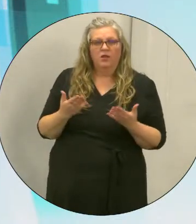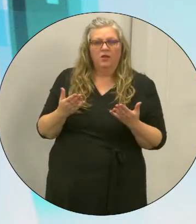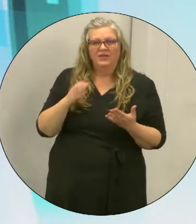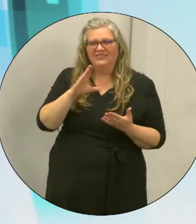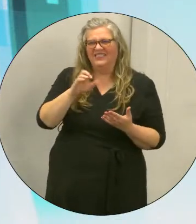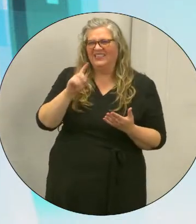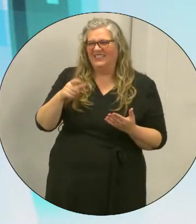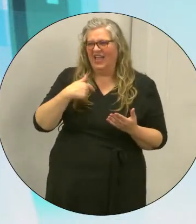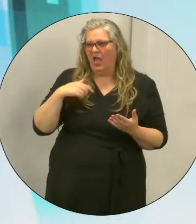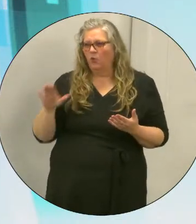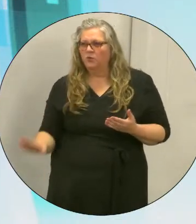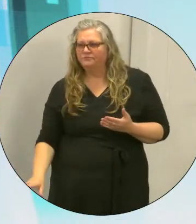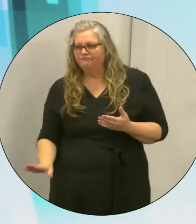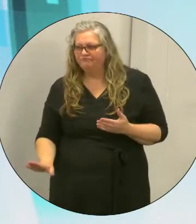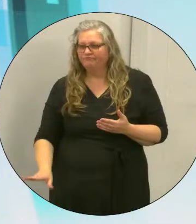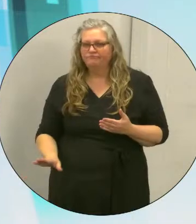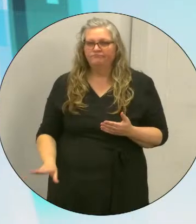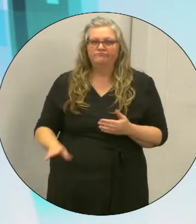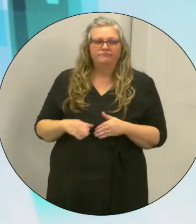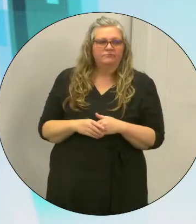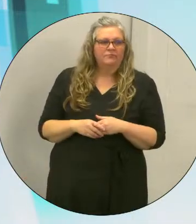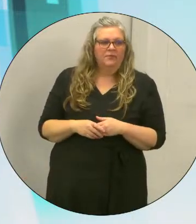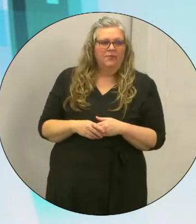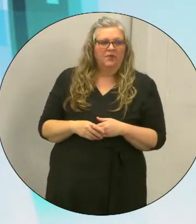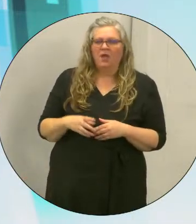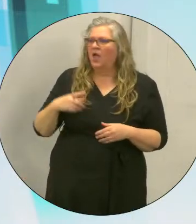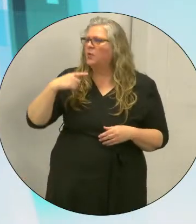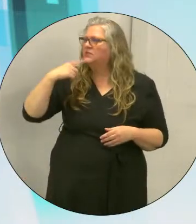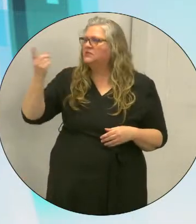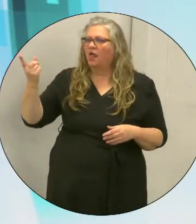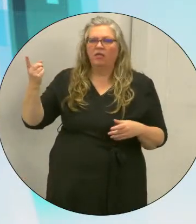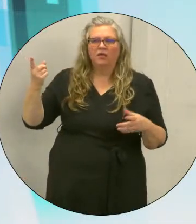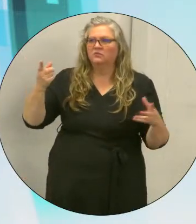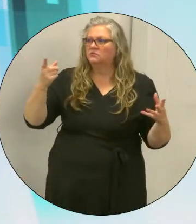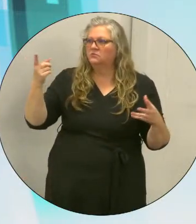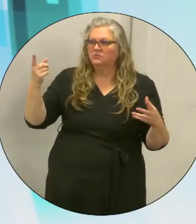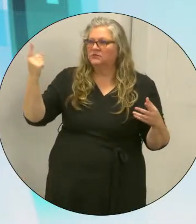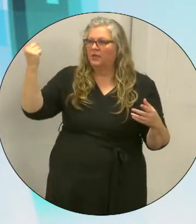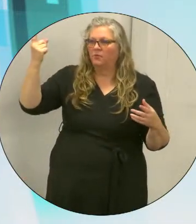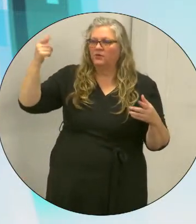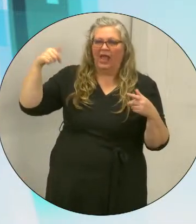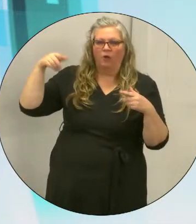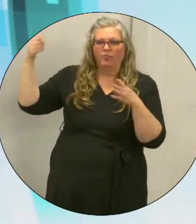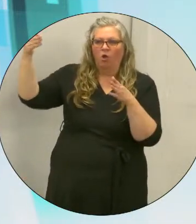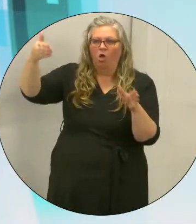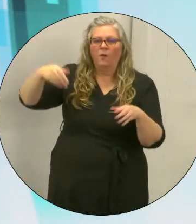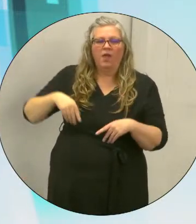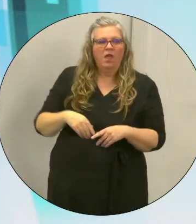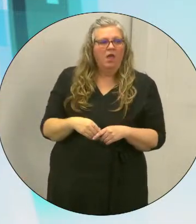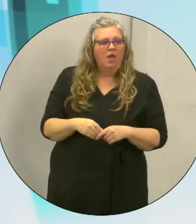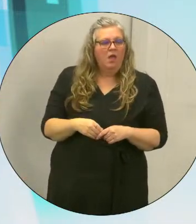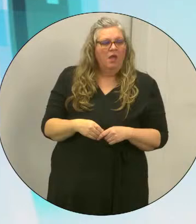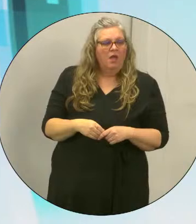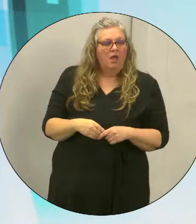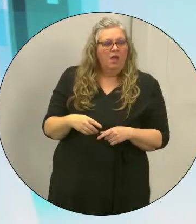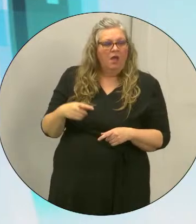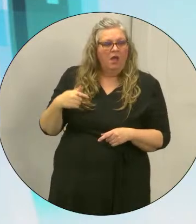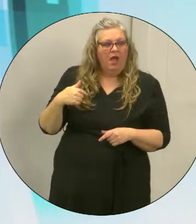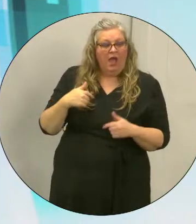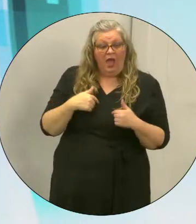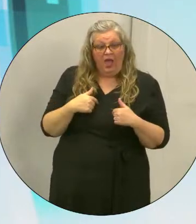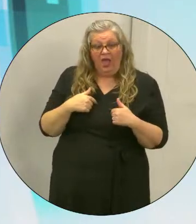little girl, I was just telling Mr. Tyler out in the hallway, I slid right into second